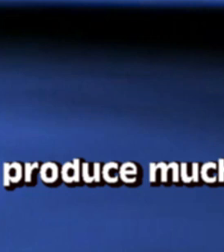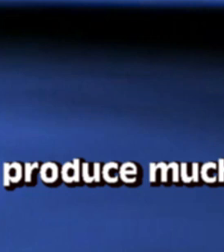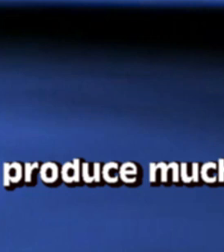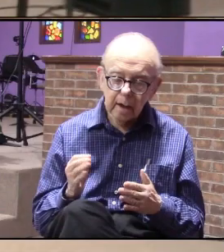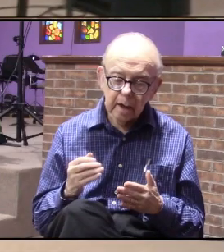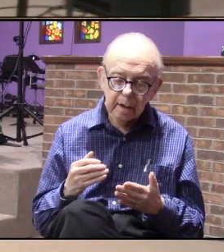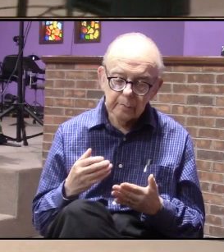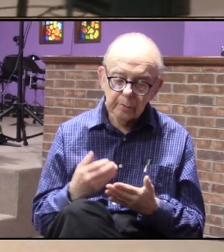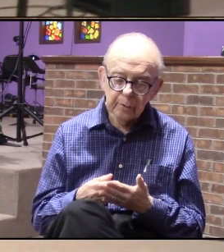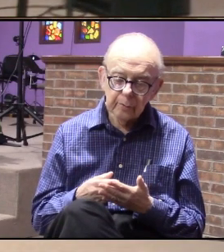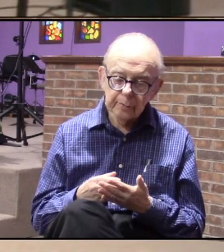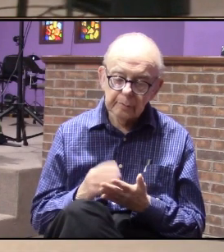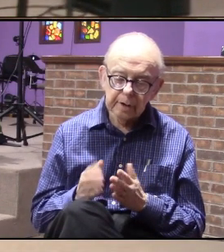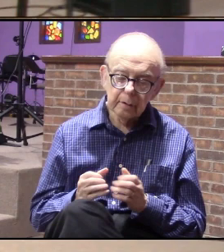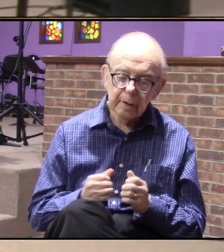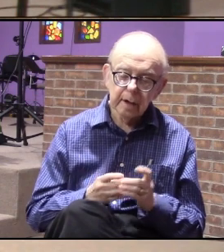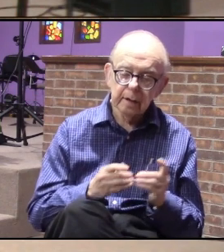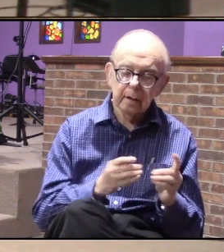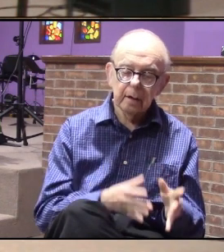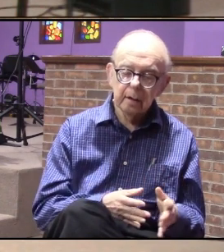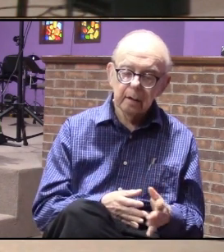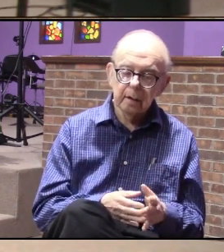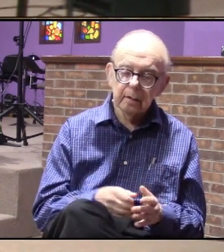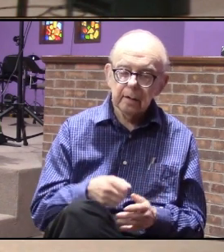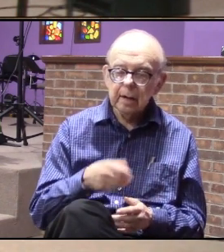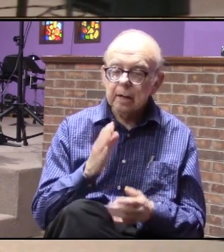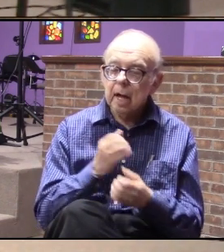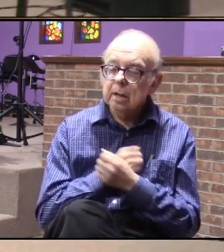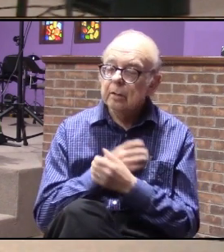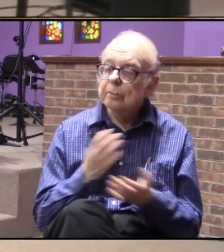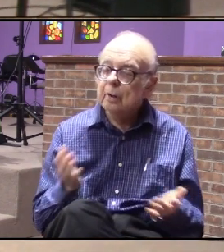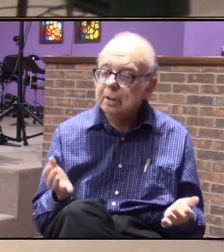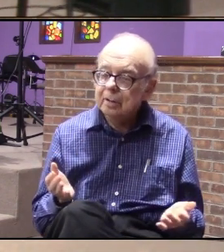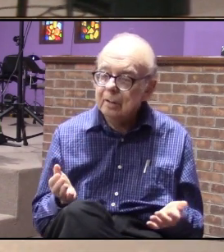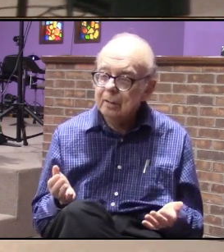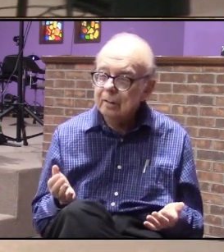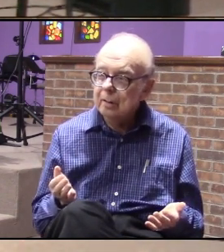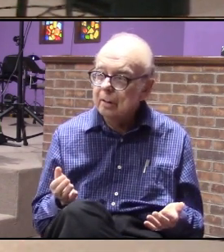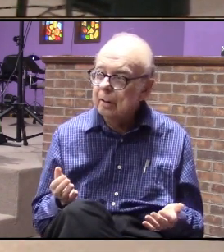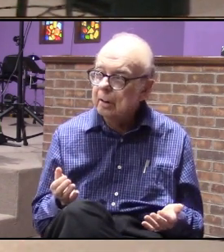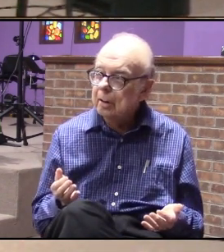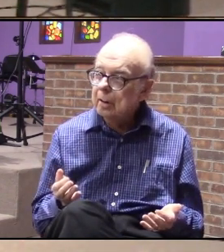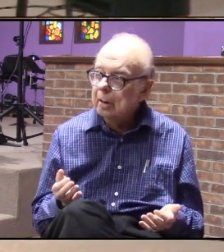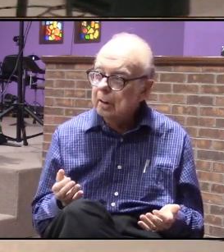disciples. You know what God loves?